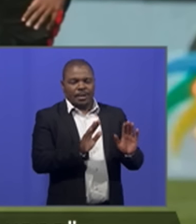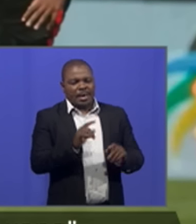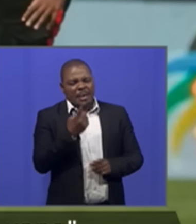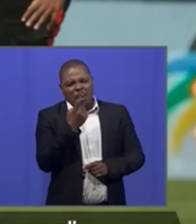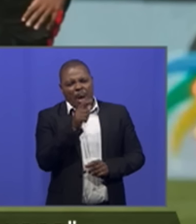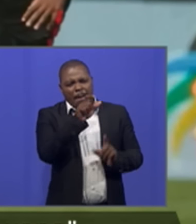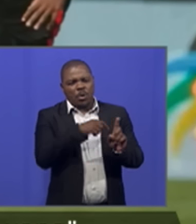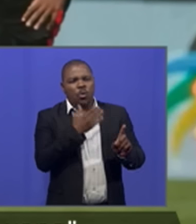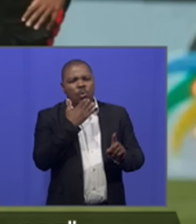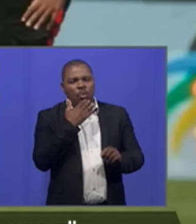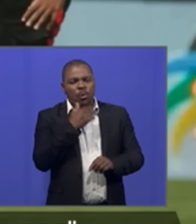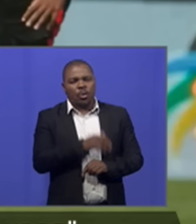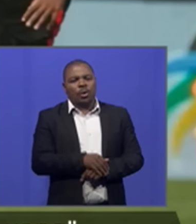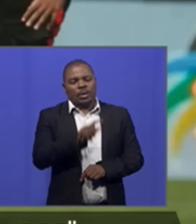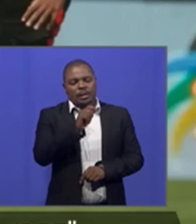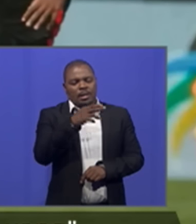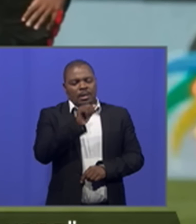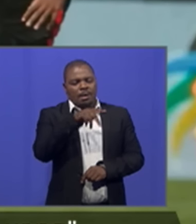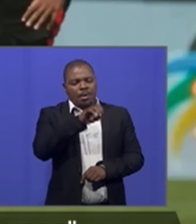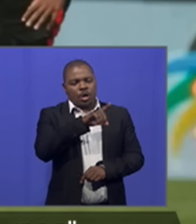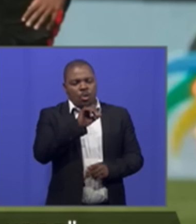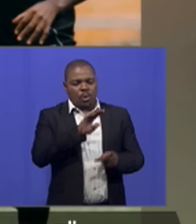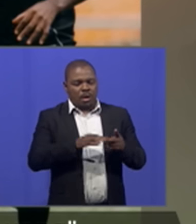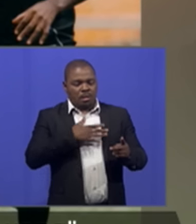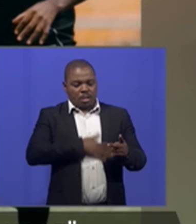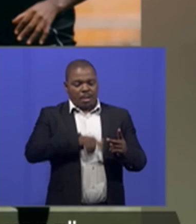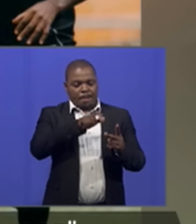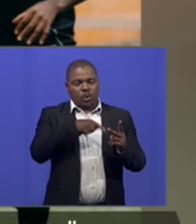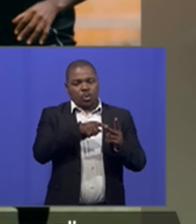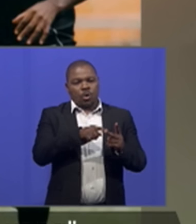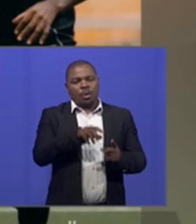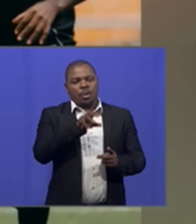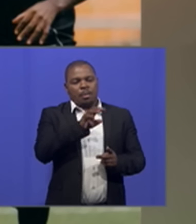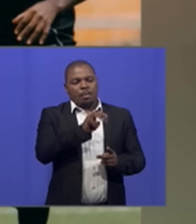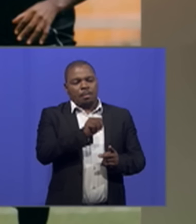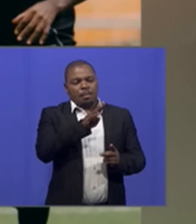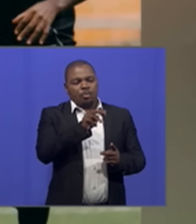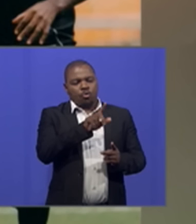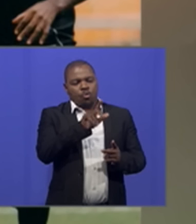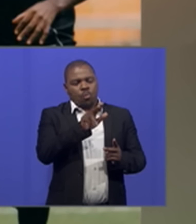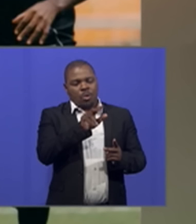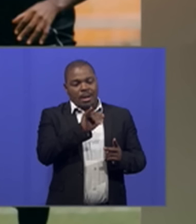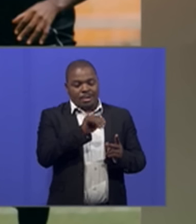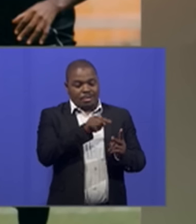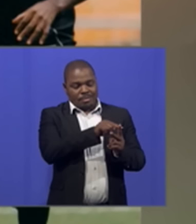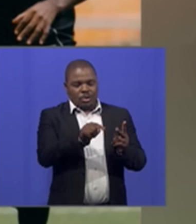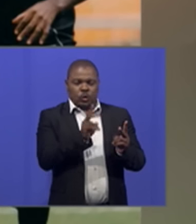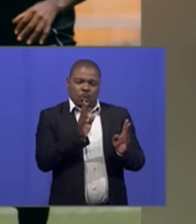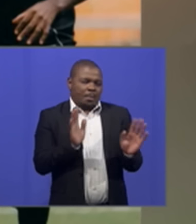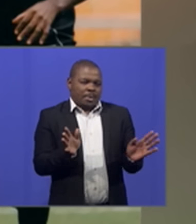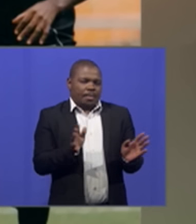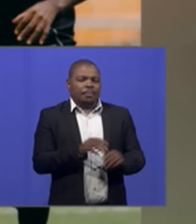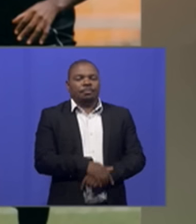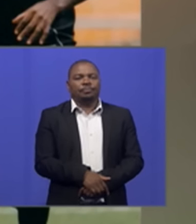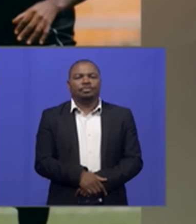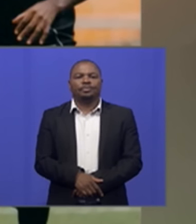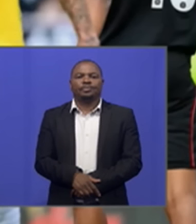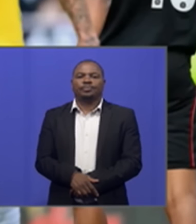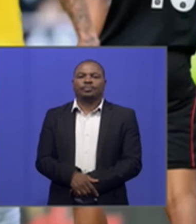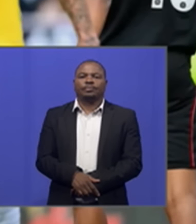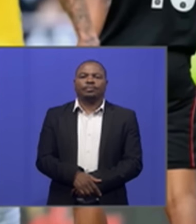ka morago Thapelo Qoki le moralo ka gare Sehlenduli. Sfiso Ramara wa ditaba tša